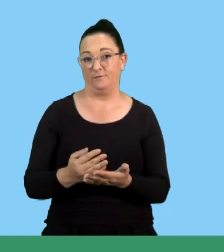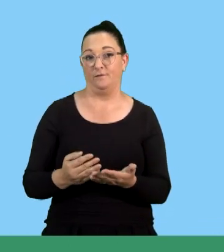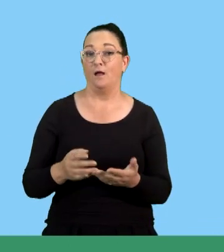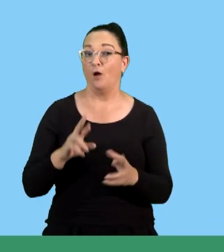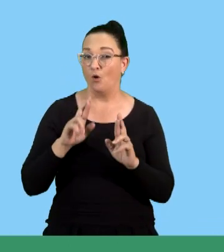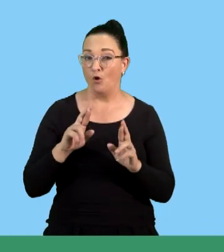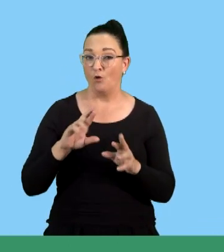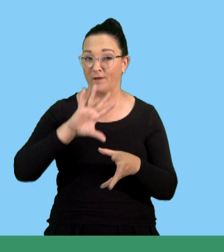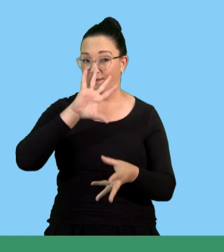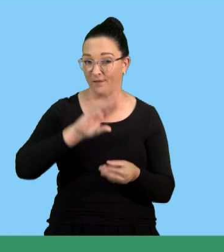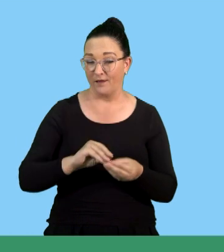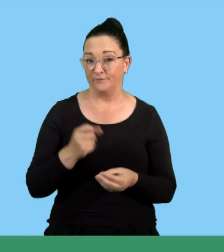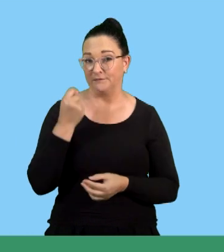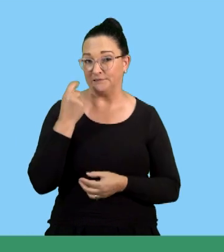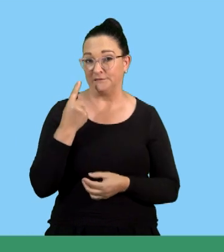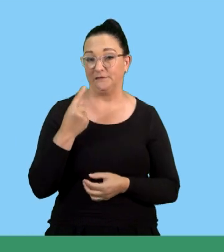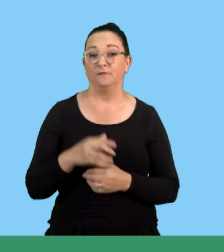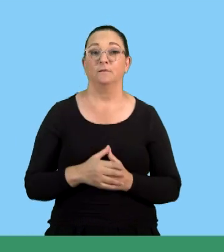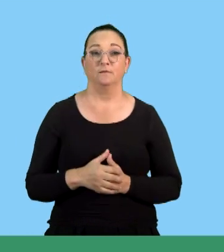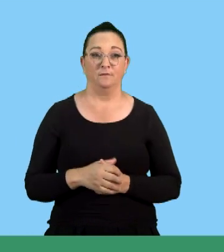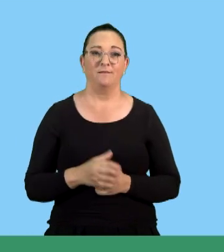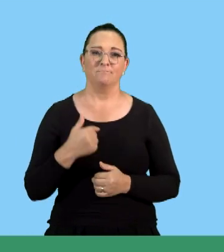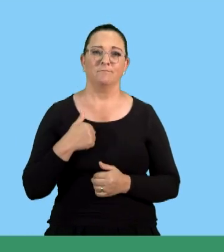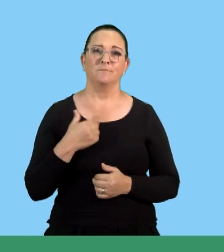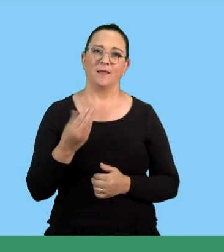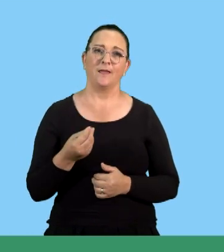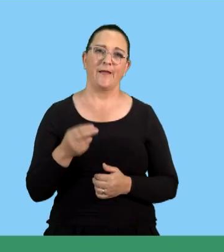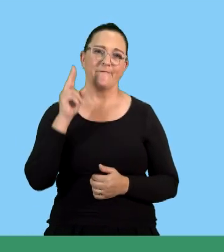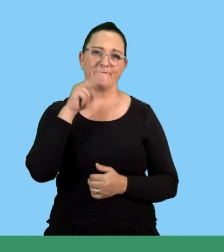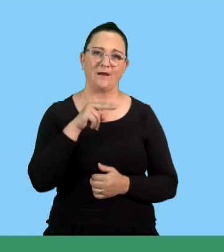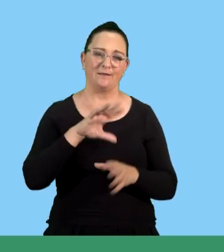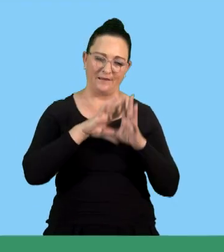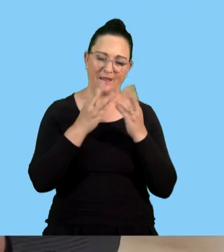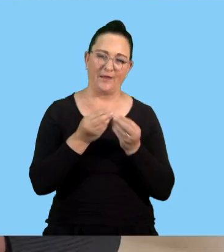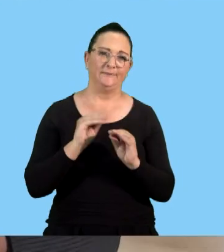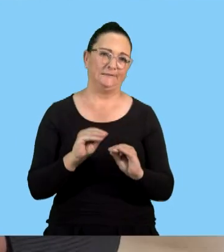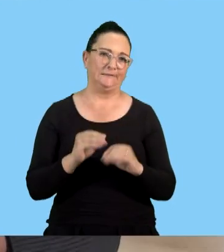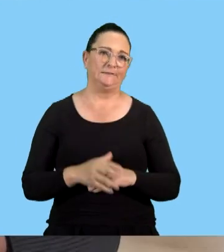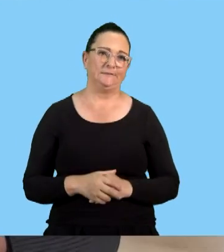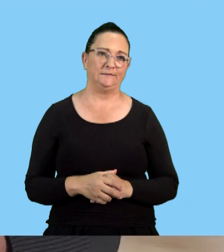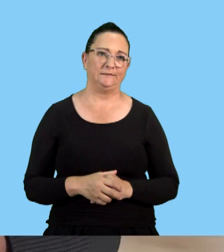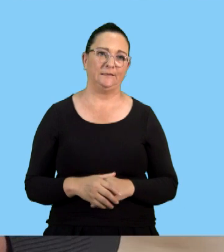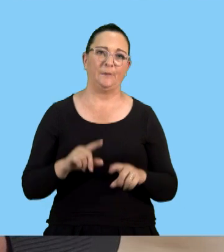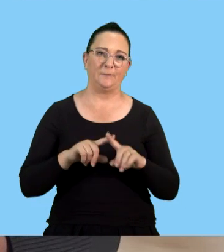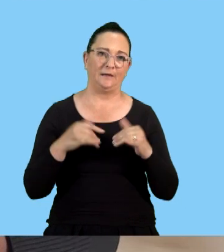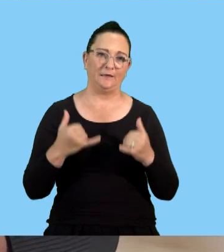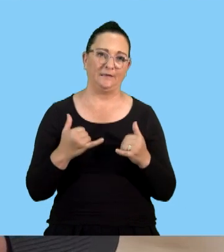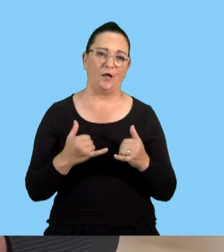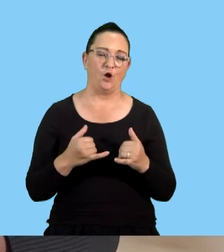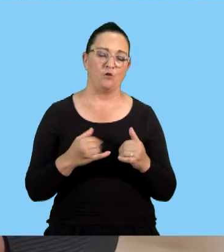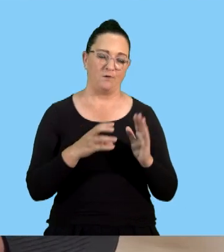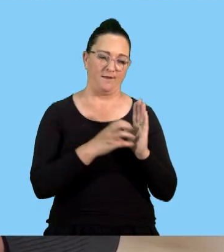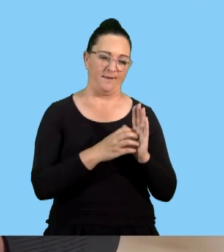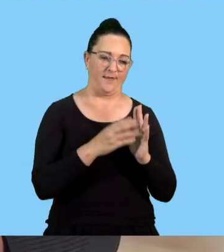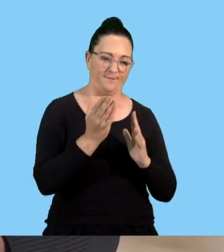I hope you understood everything because I understand and I had fun teaching all this. So for now, we're going to